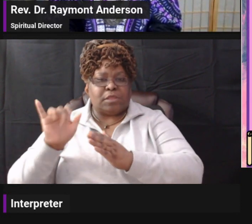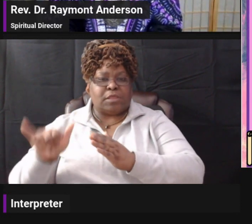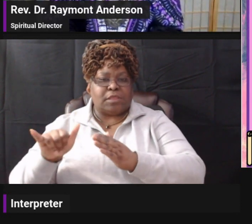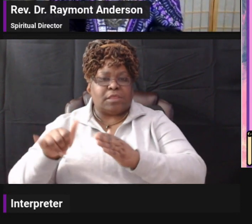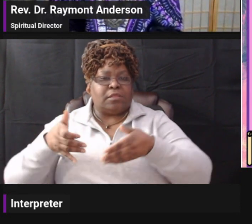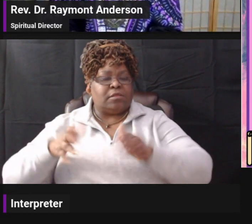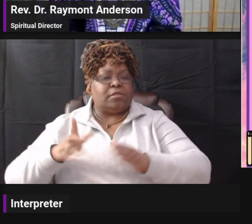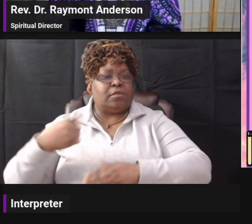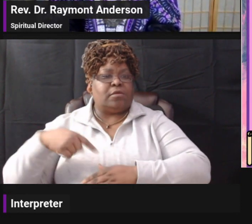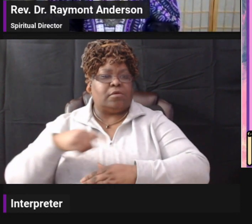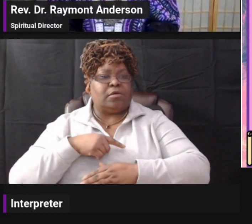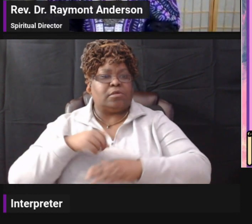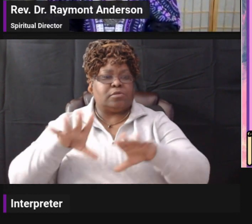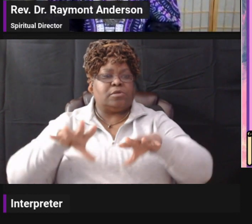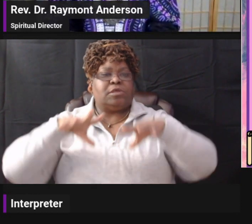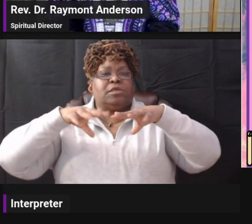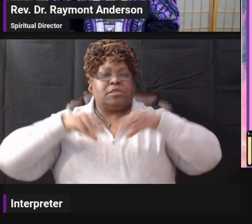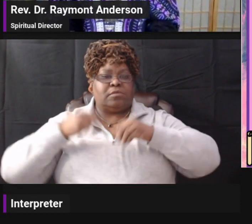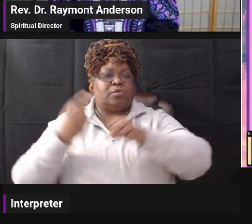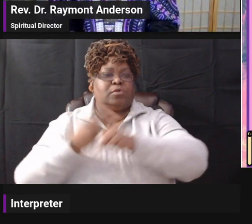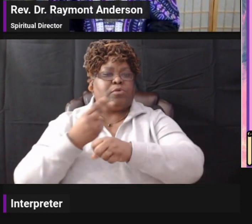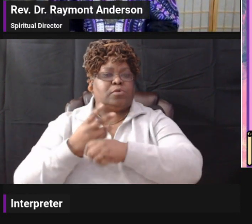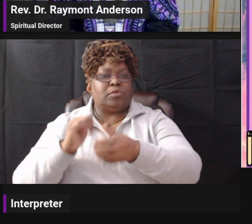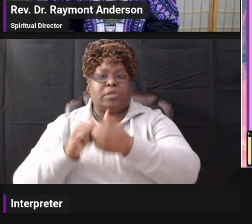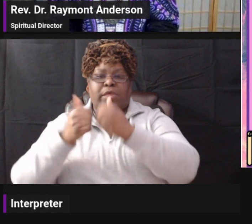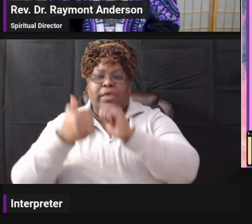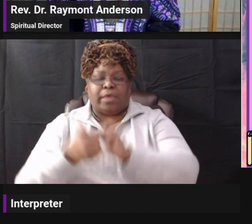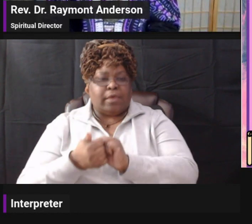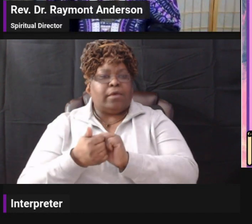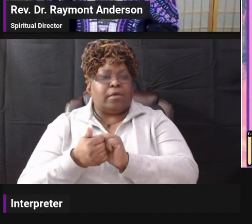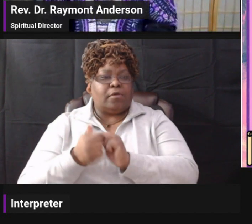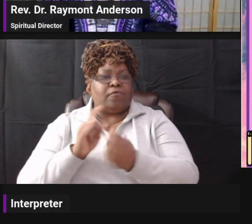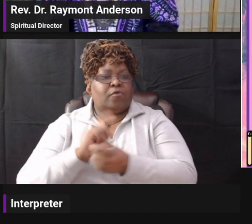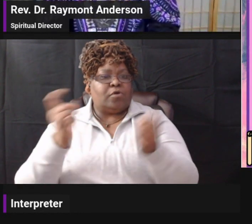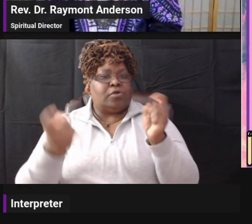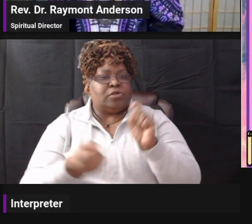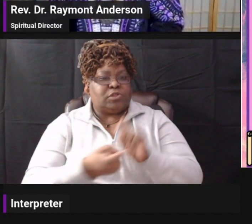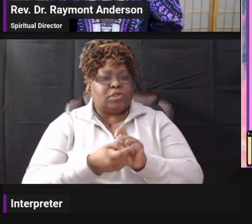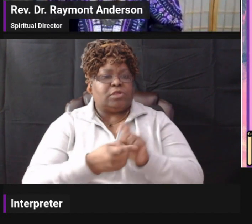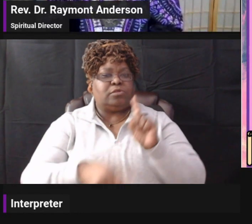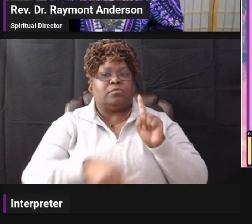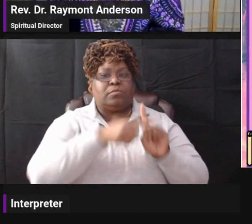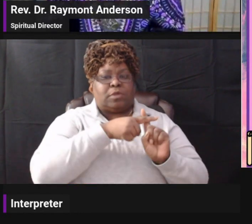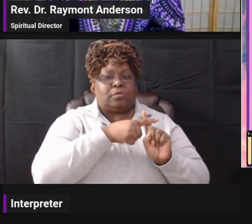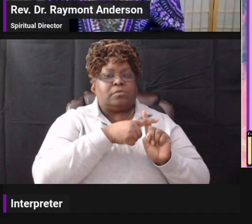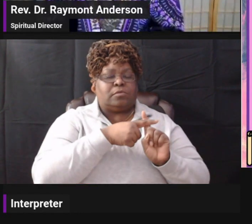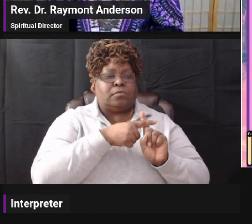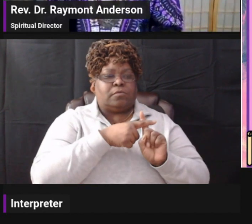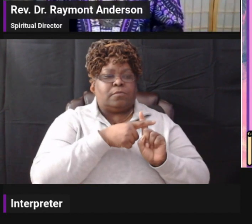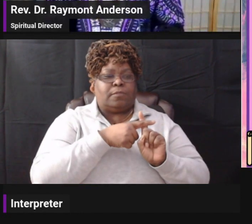allow us to embrace it and utilize it as a catalyst for life-affirming